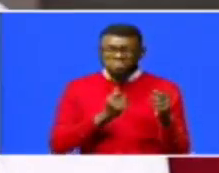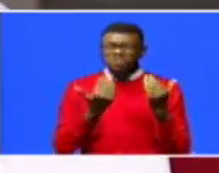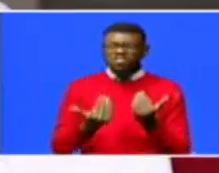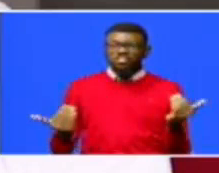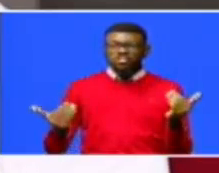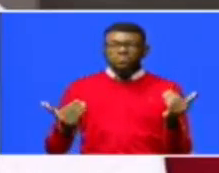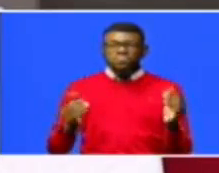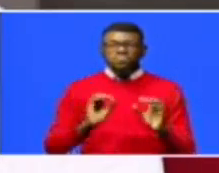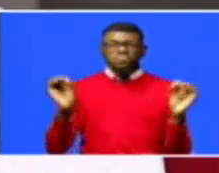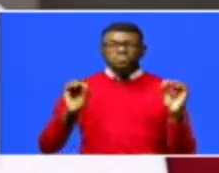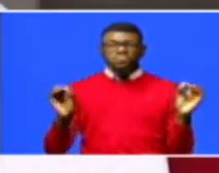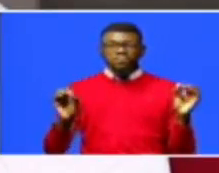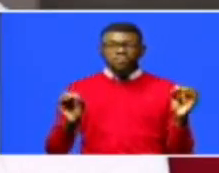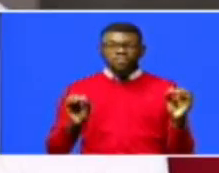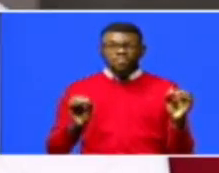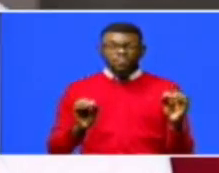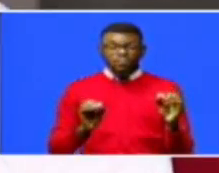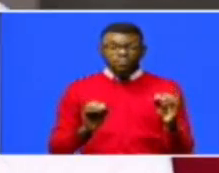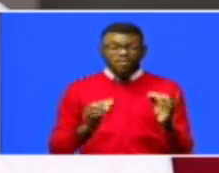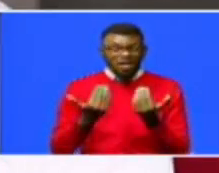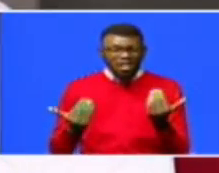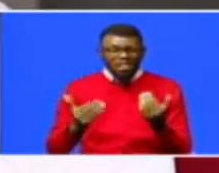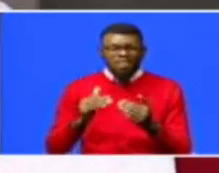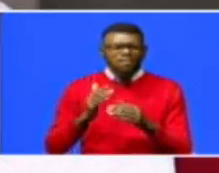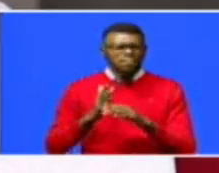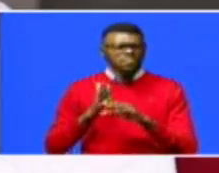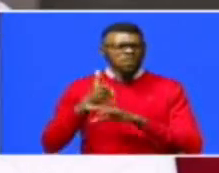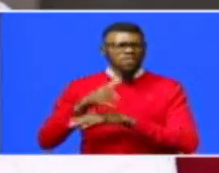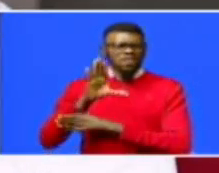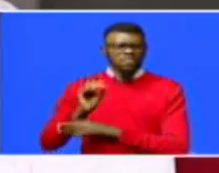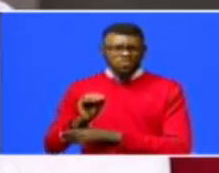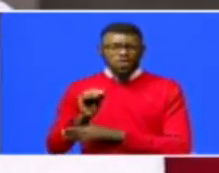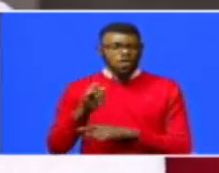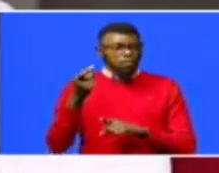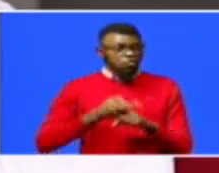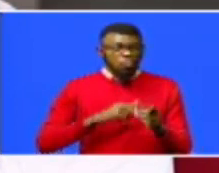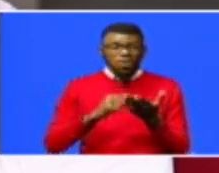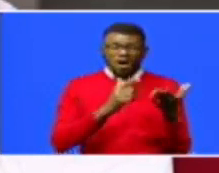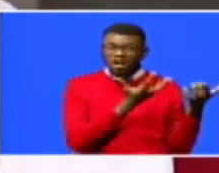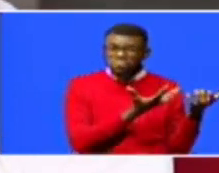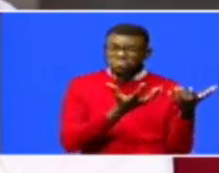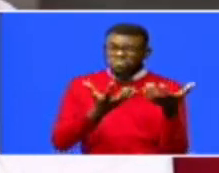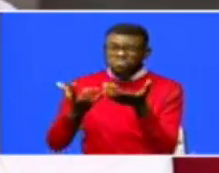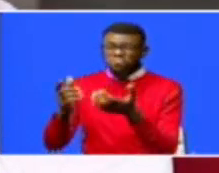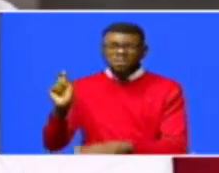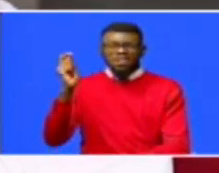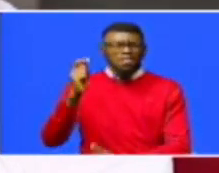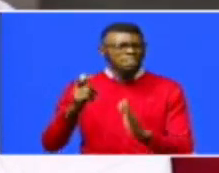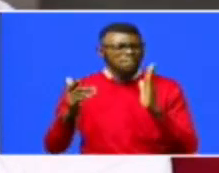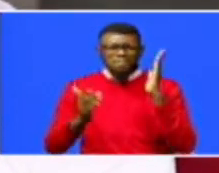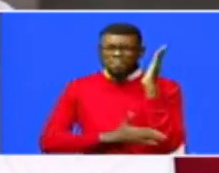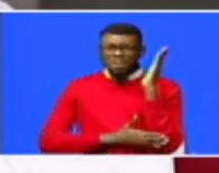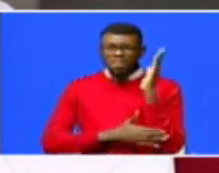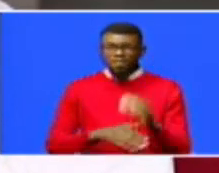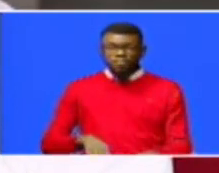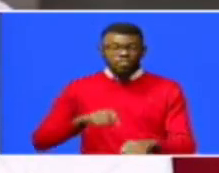months lockdown, over 50 children were trafficked in Uganda, and that's how bad it is. Just imagine, during